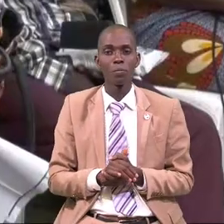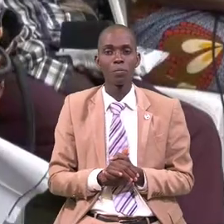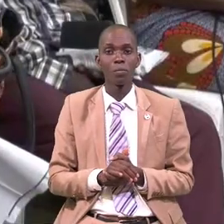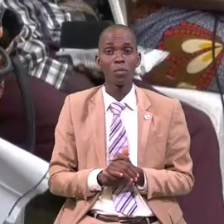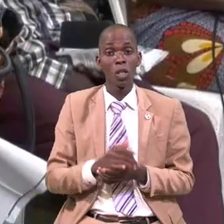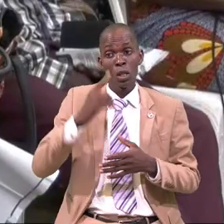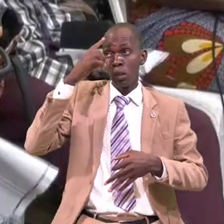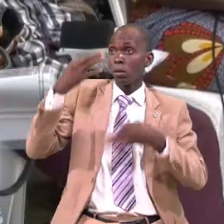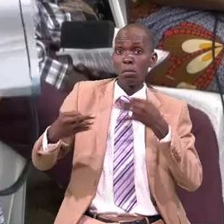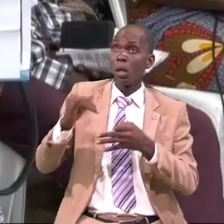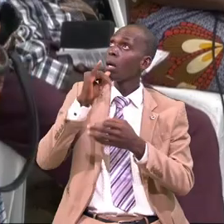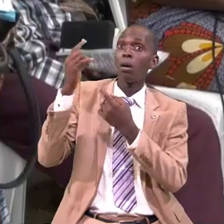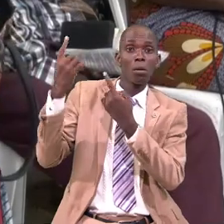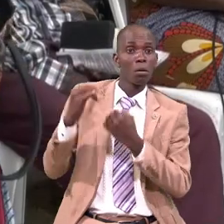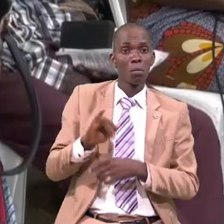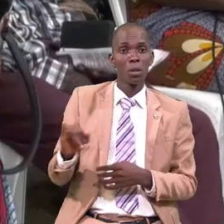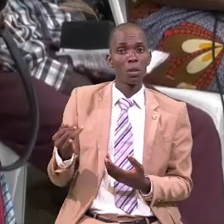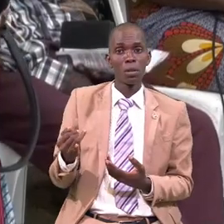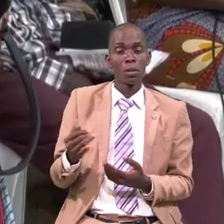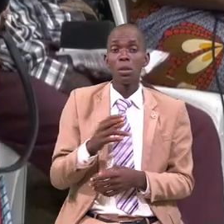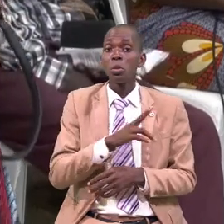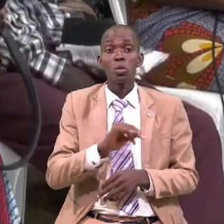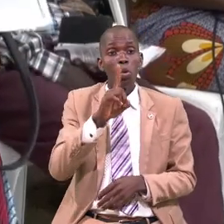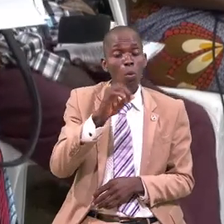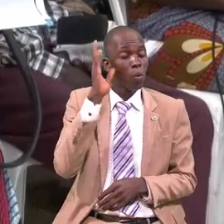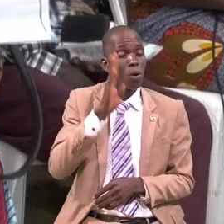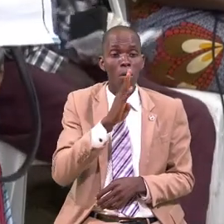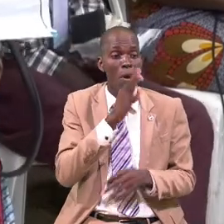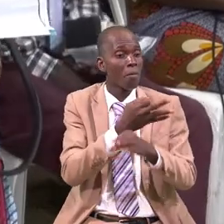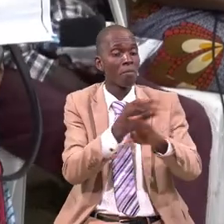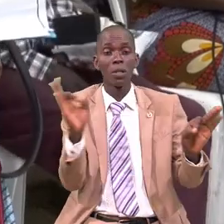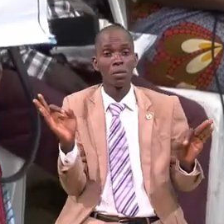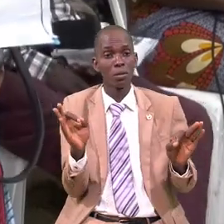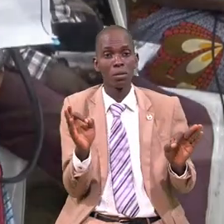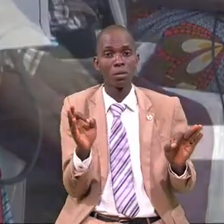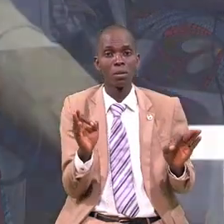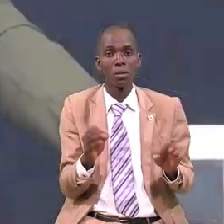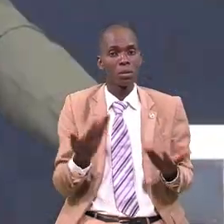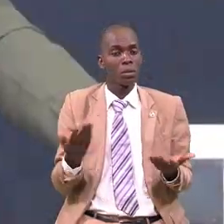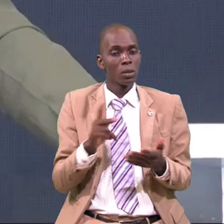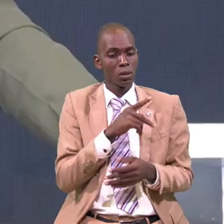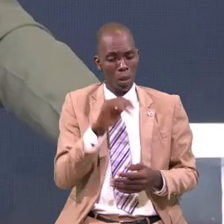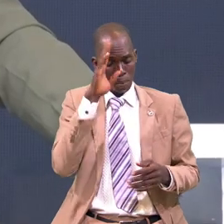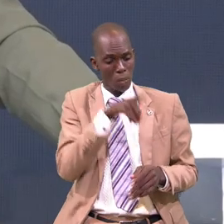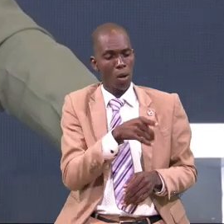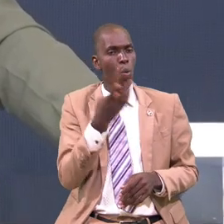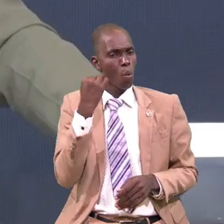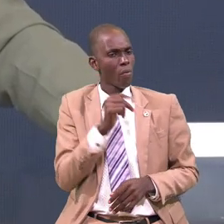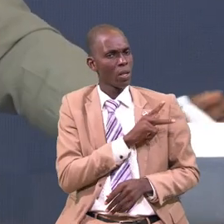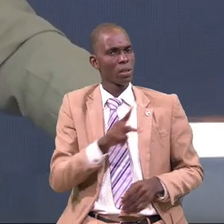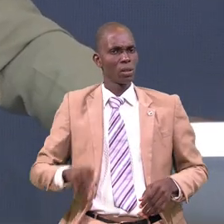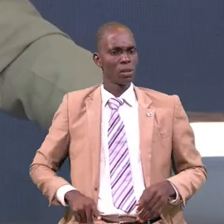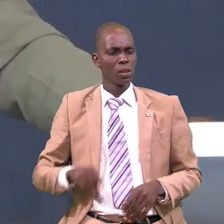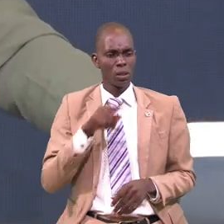Judgment is coming. No one will be spared. He was king. He